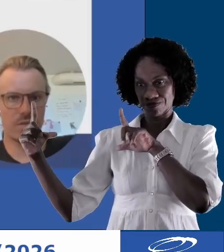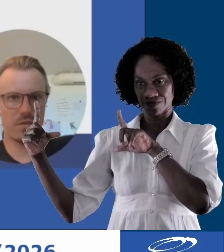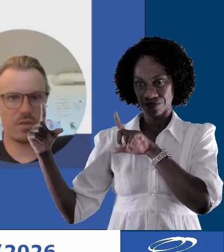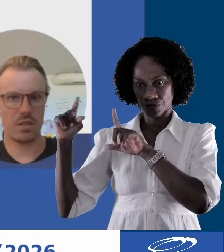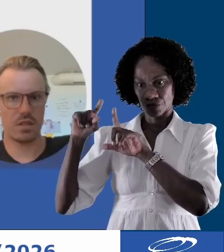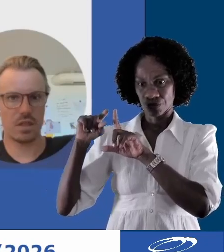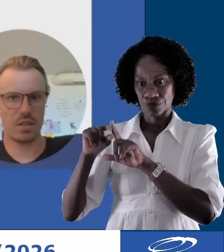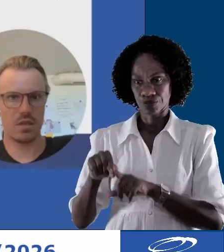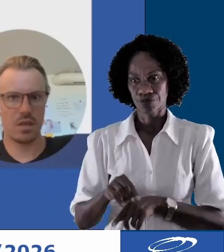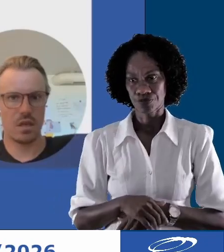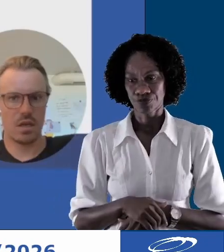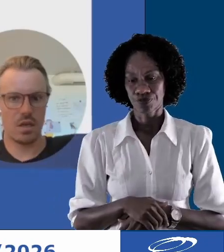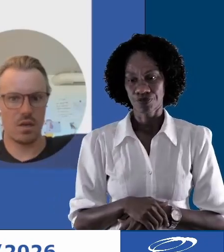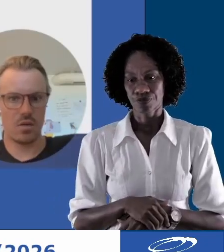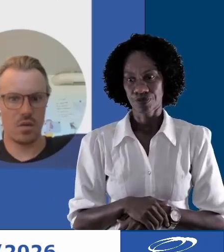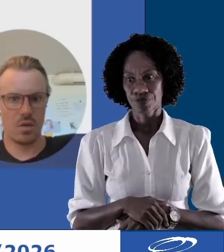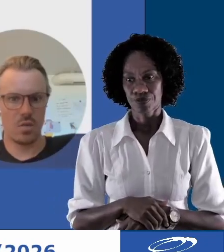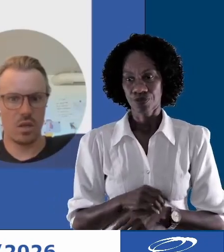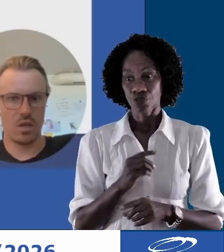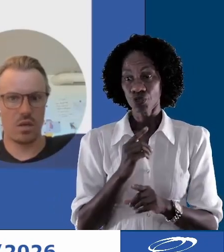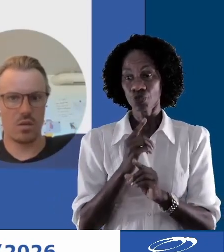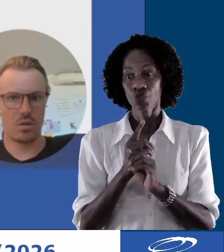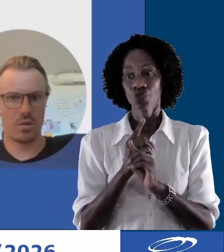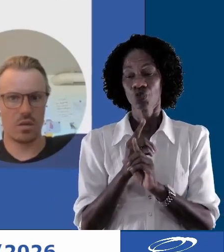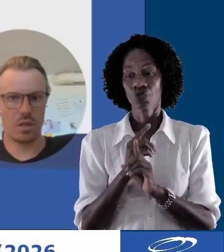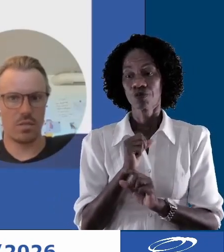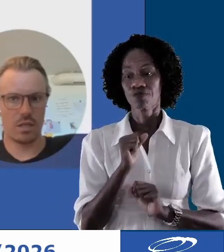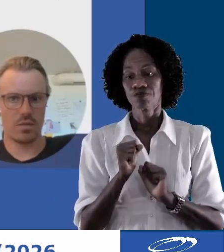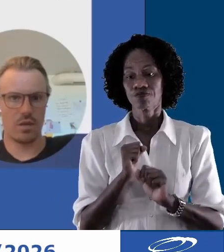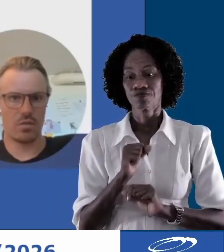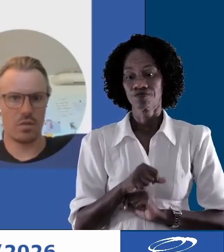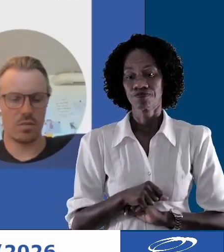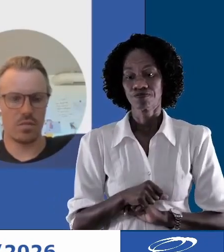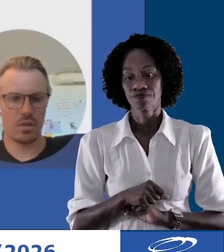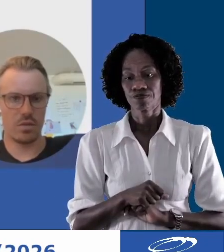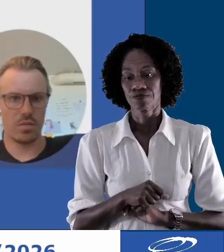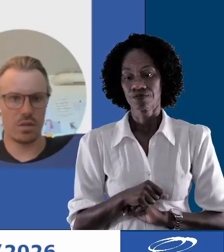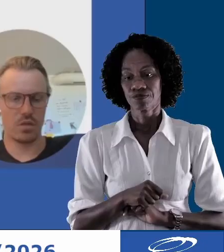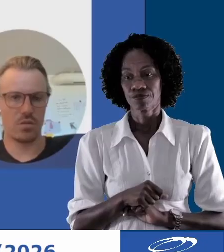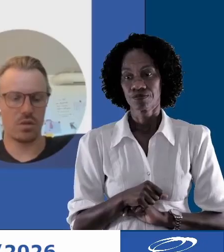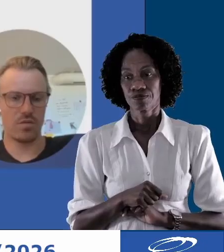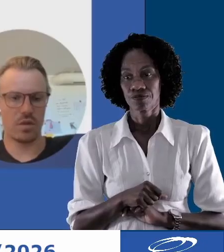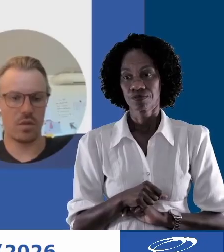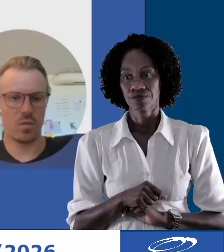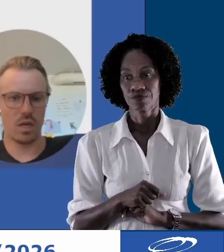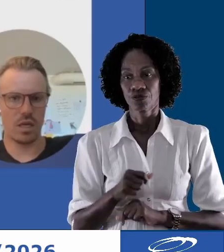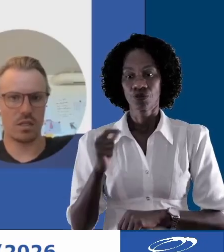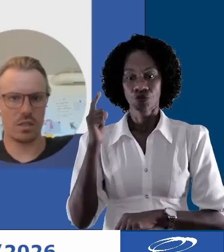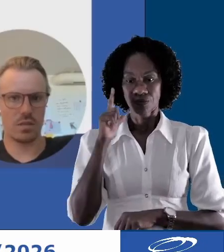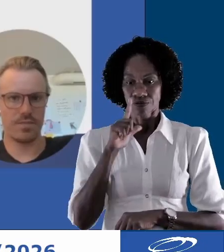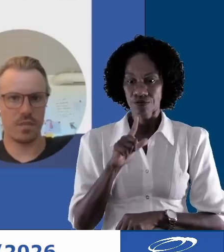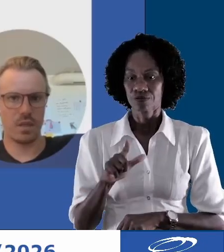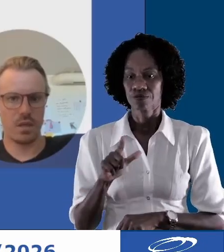from the infection site, along with corresponding plasma values. And please note the different